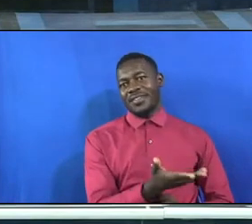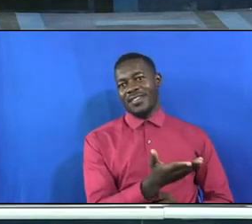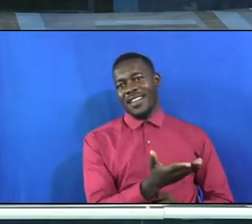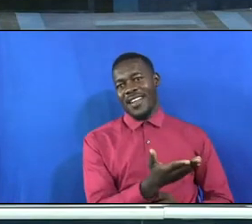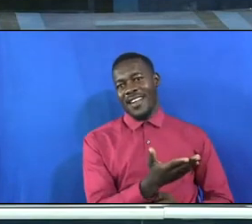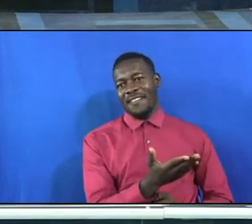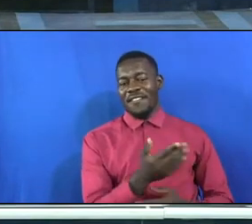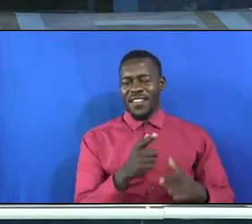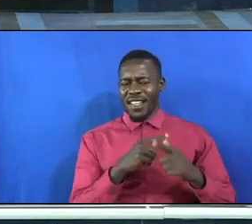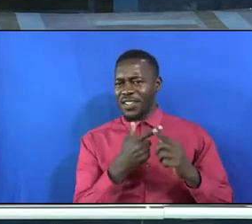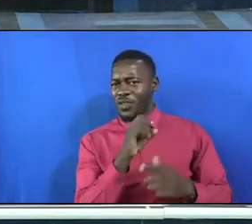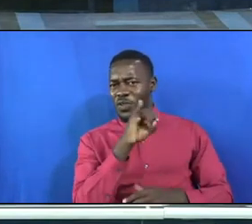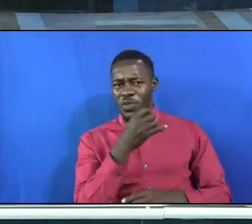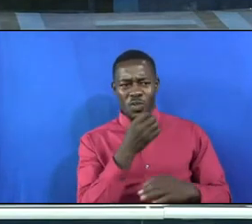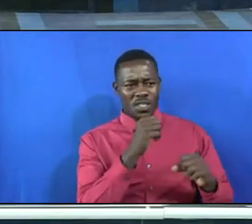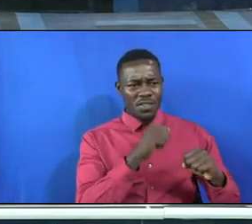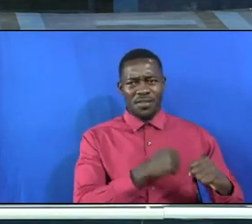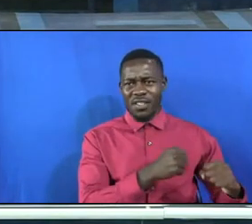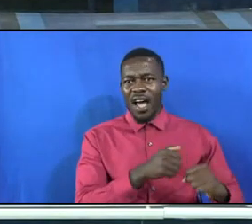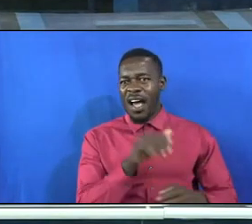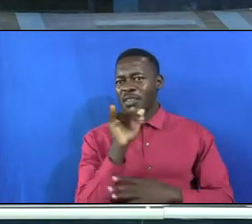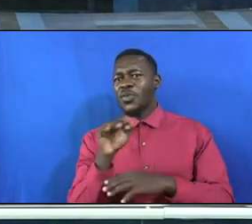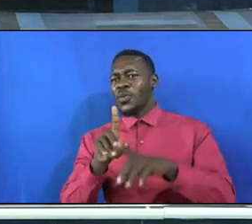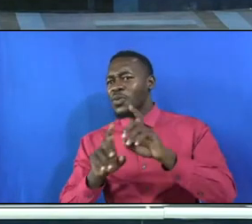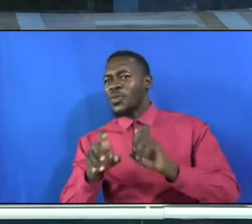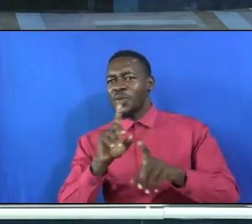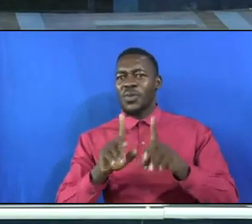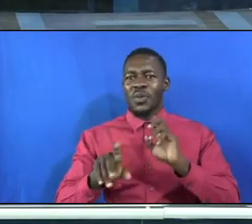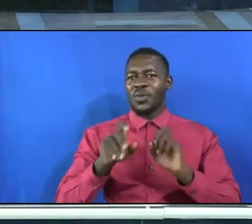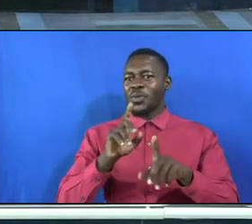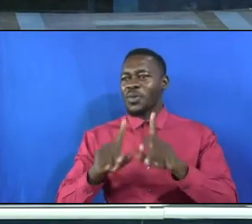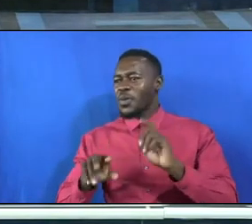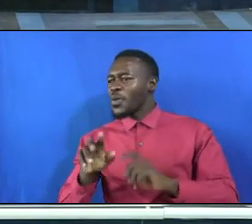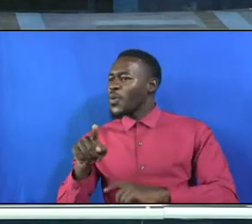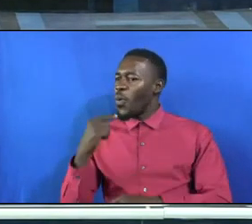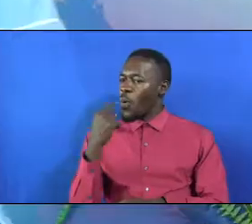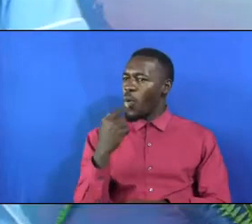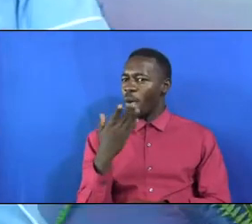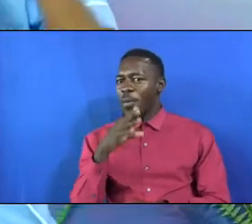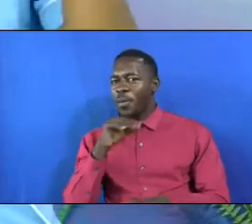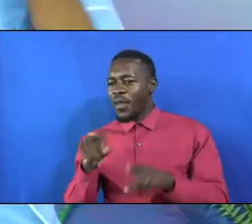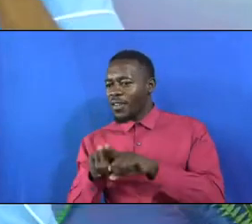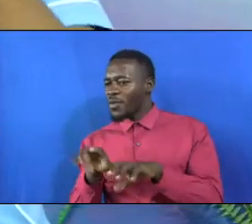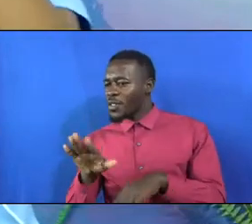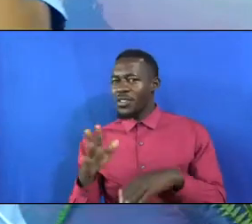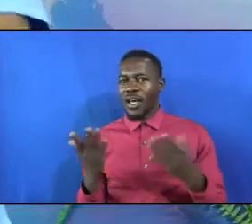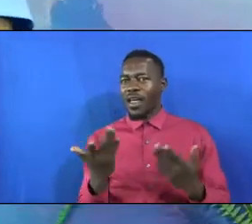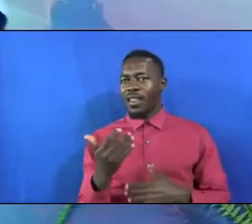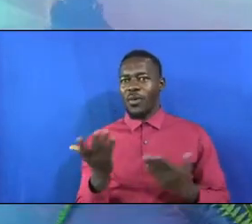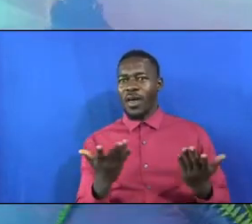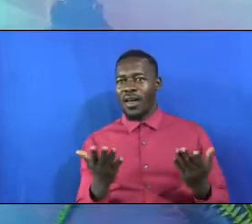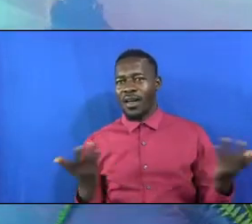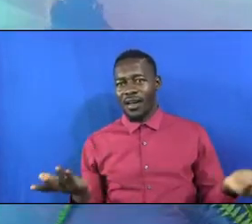all started going to Pharaoh for food because there was famine. And when